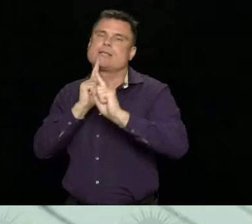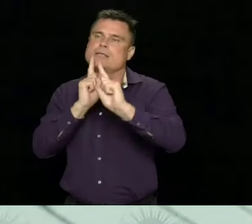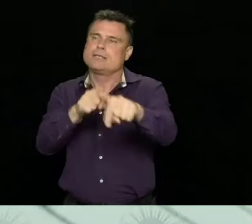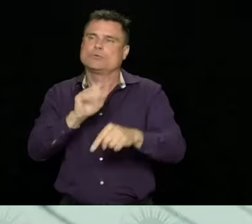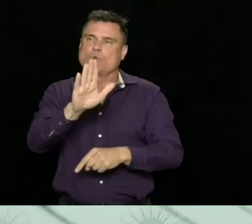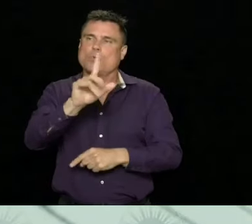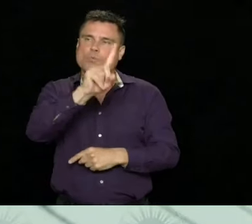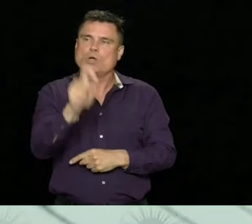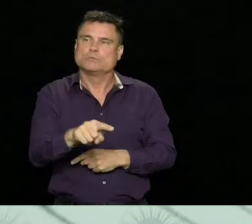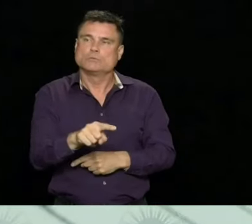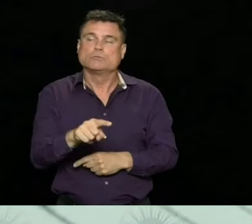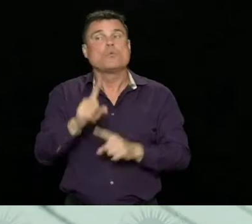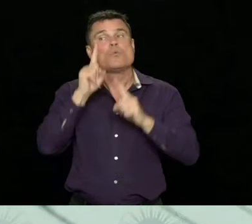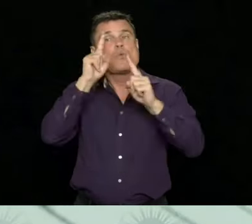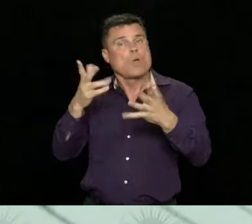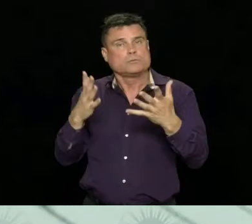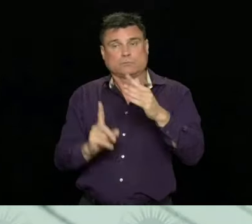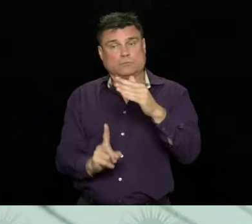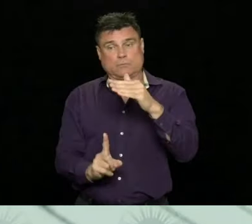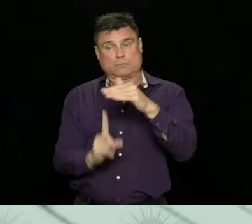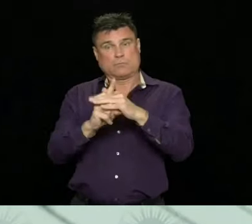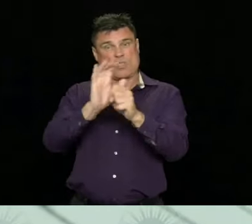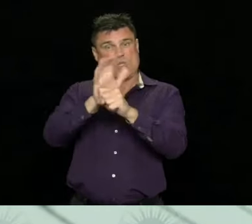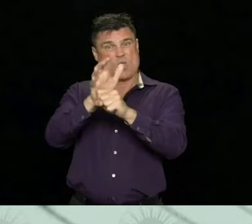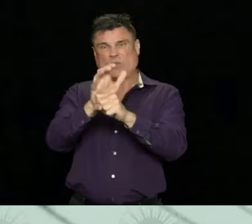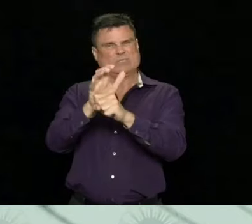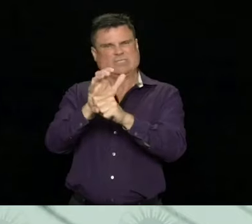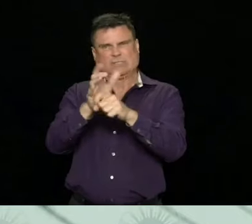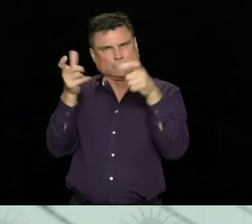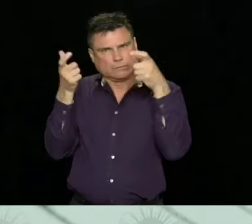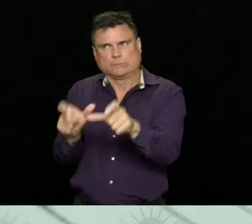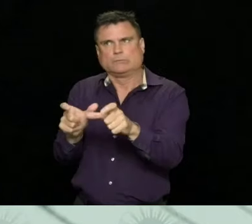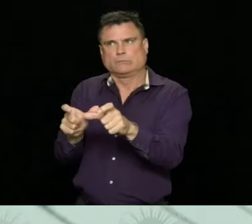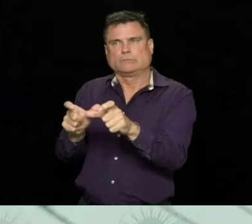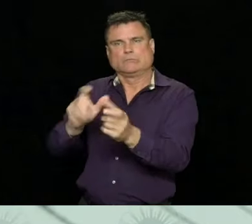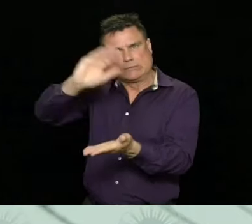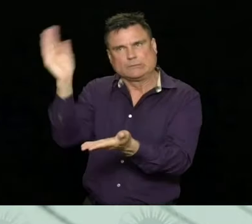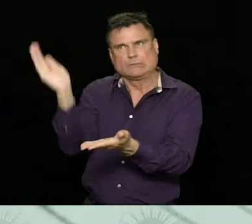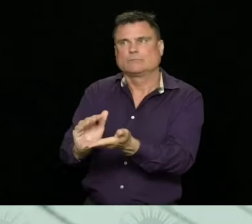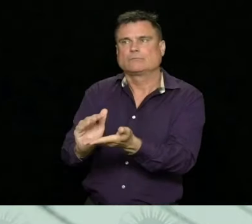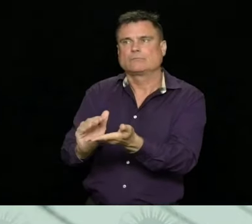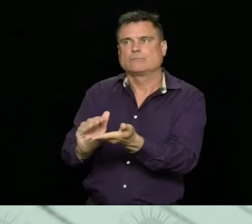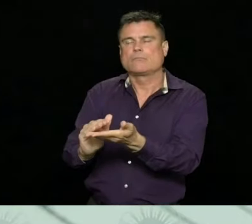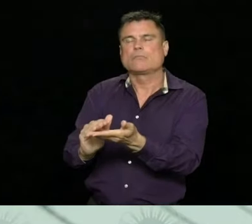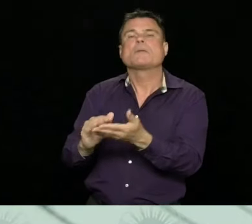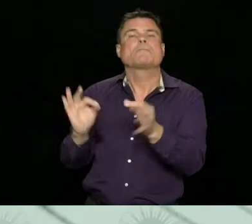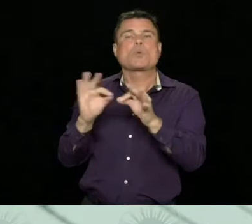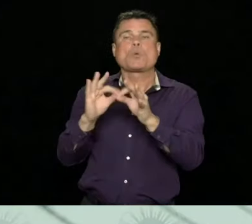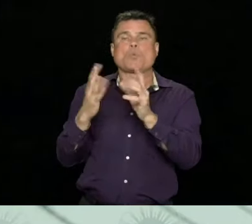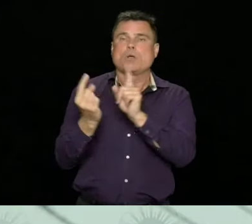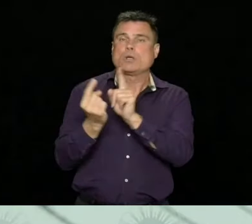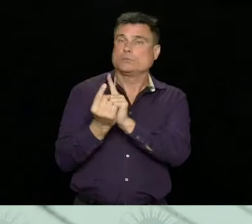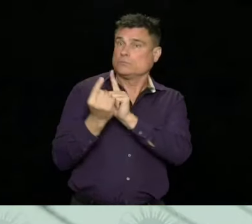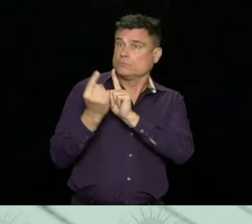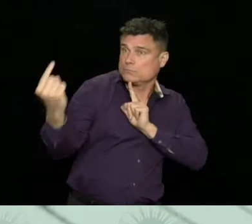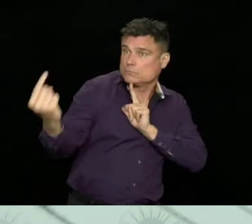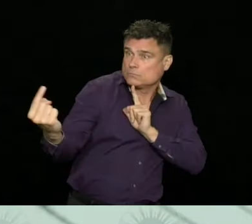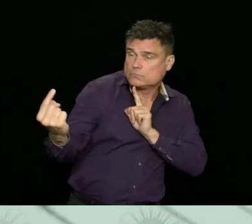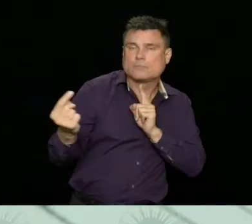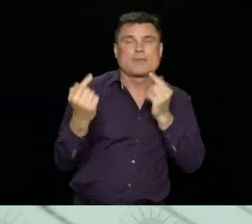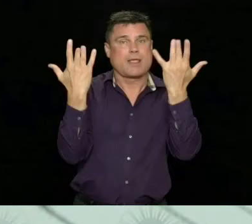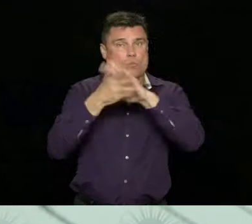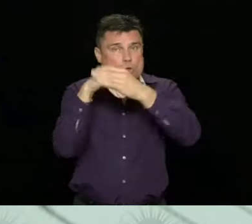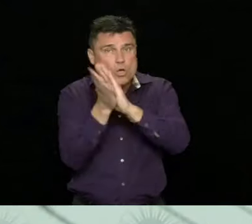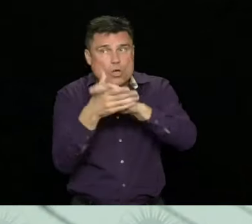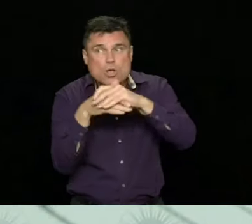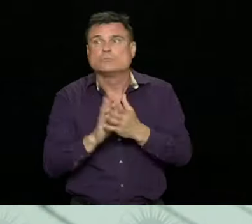ways, which is physical distancing, hand washing, sanitization of the area where people come in contact with each